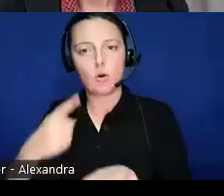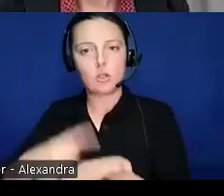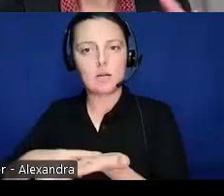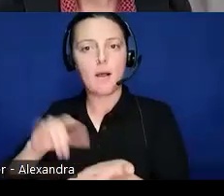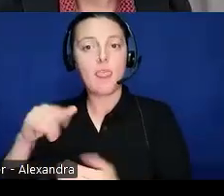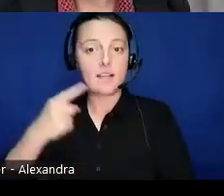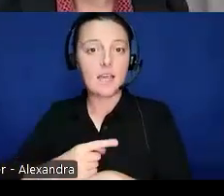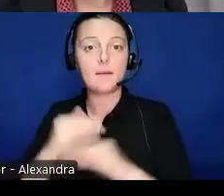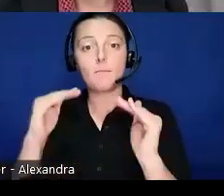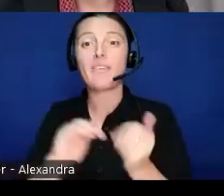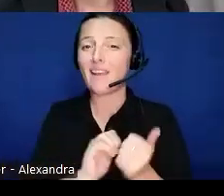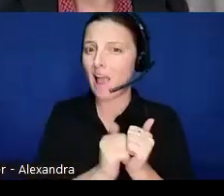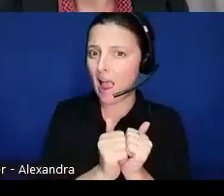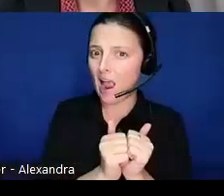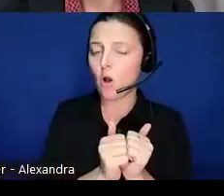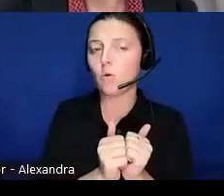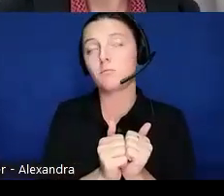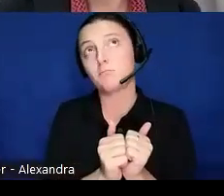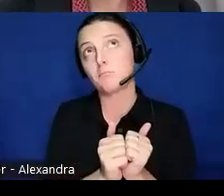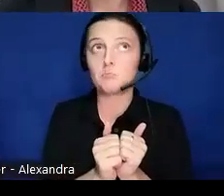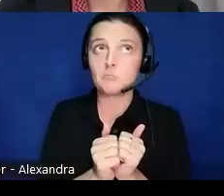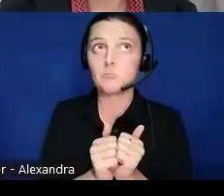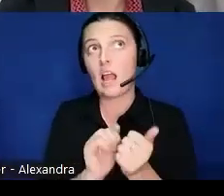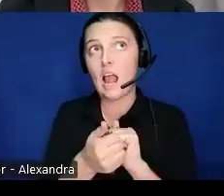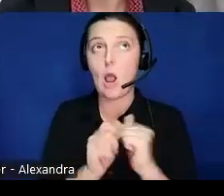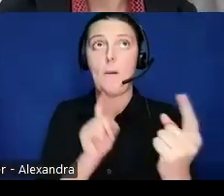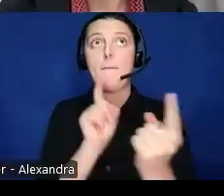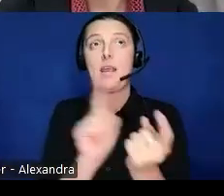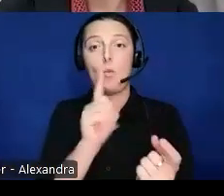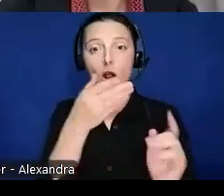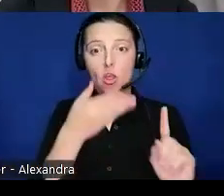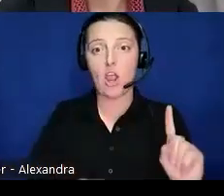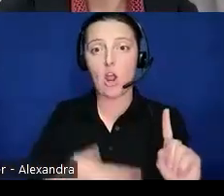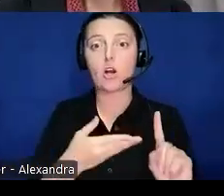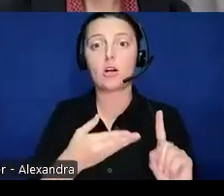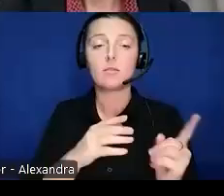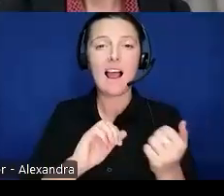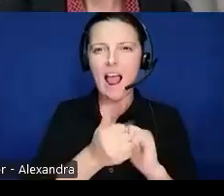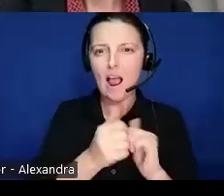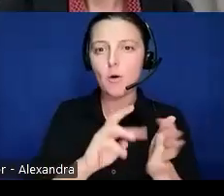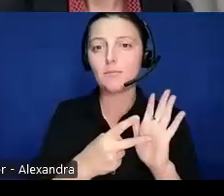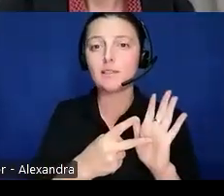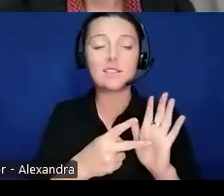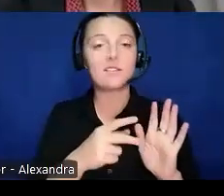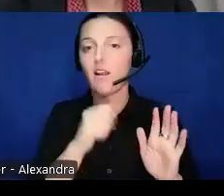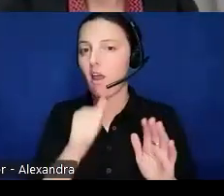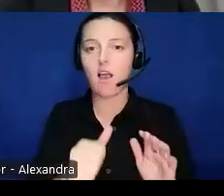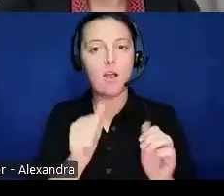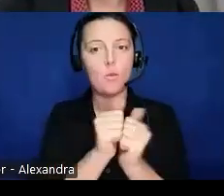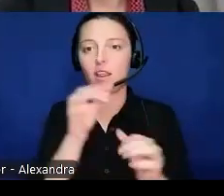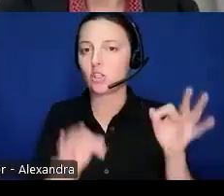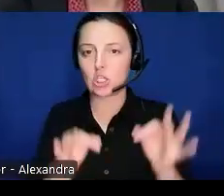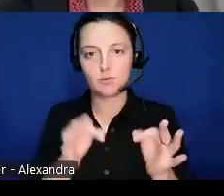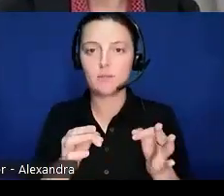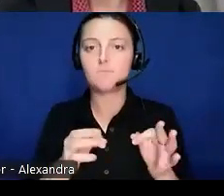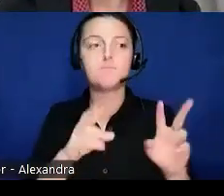how is really this more figuratively meeting people where they're at from a non-judgmental approach, engaging with them at their level